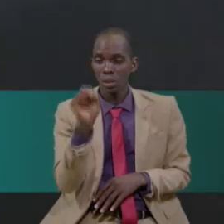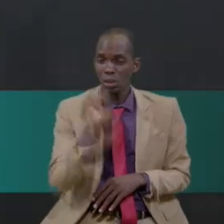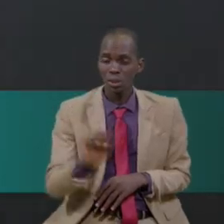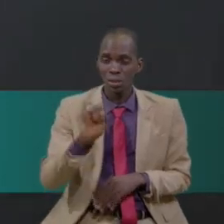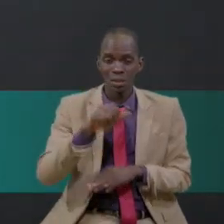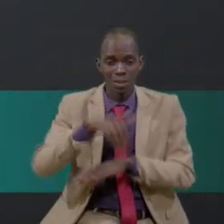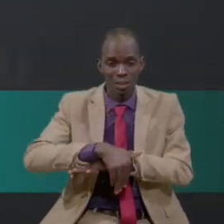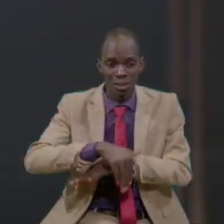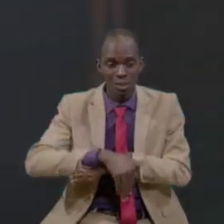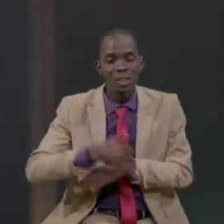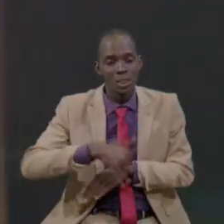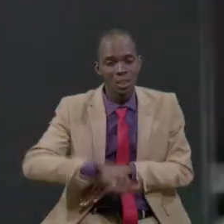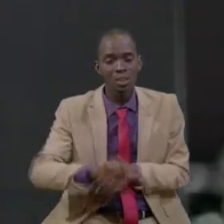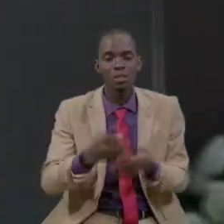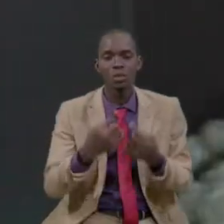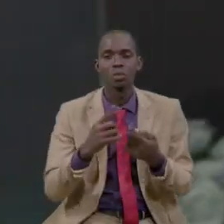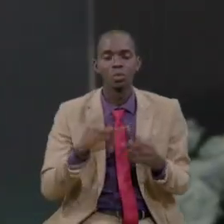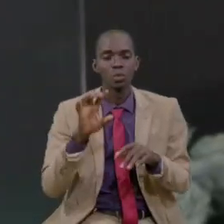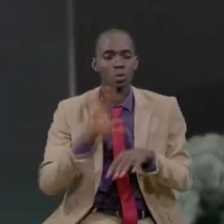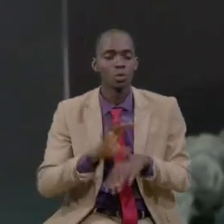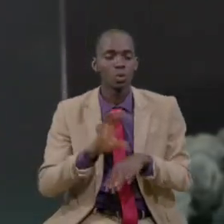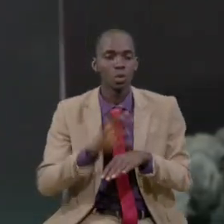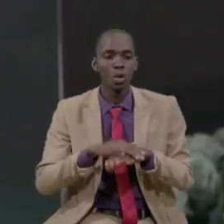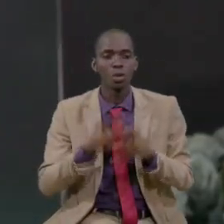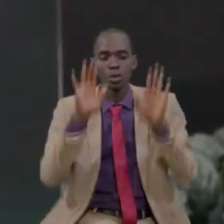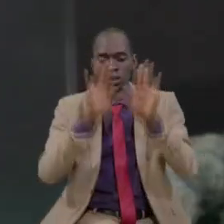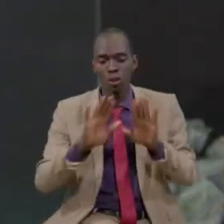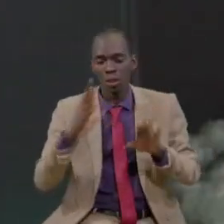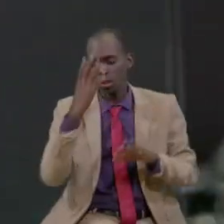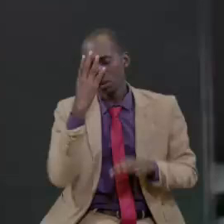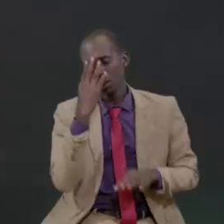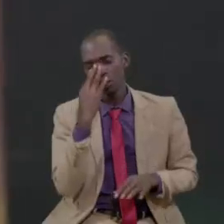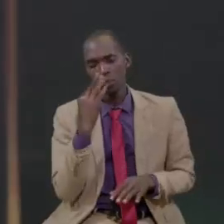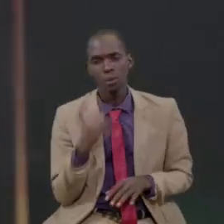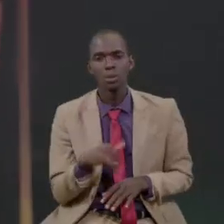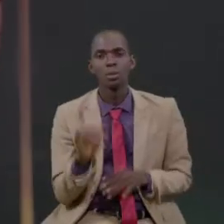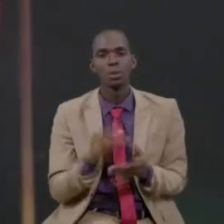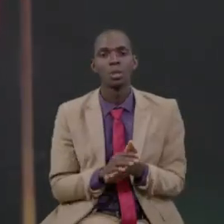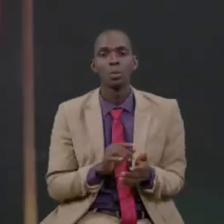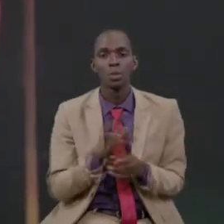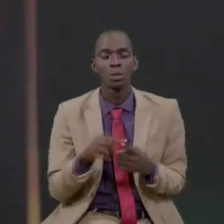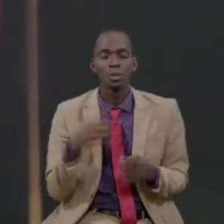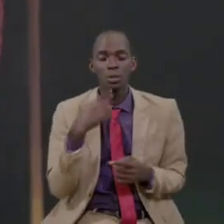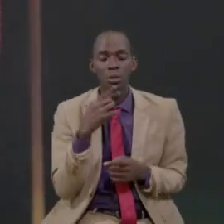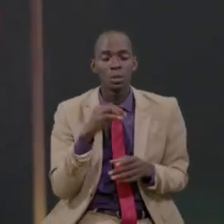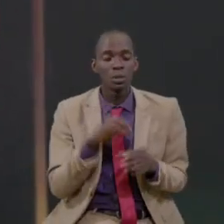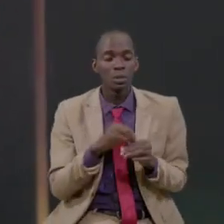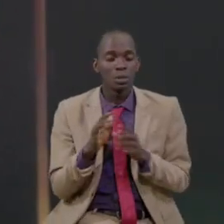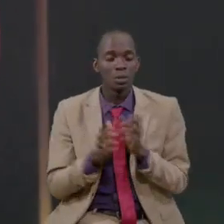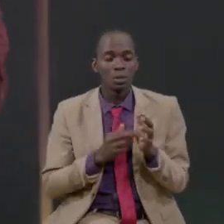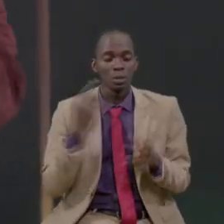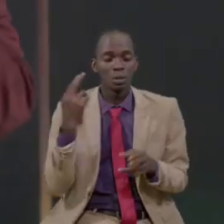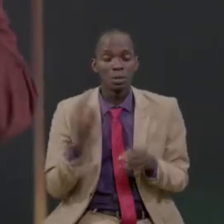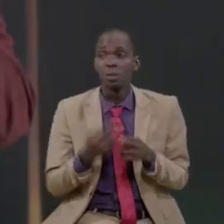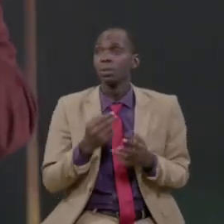church and they're sleeping. And it's only when you say, in Jesus' name we pray, and